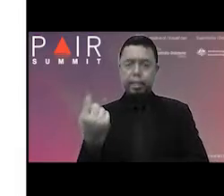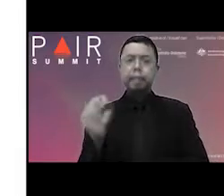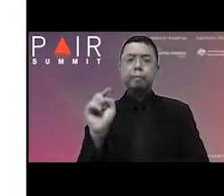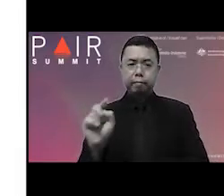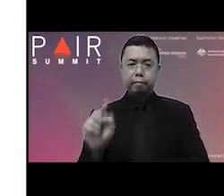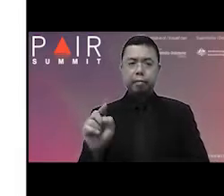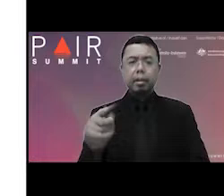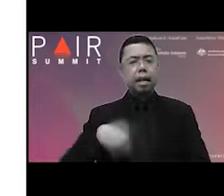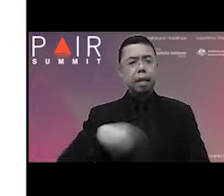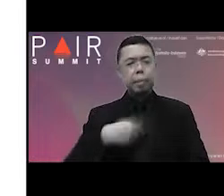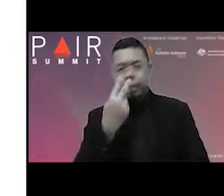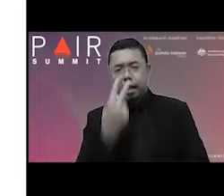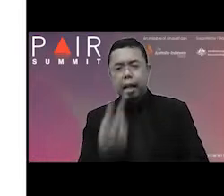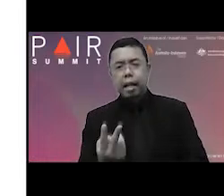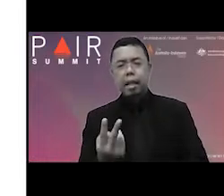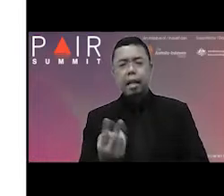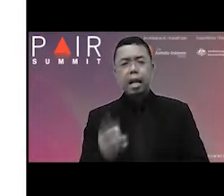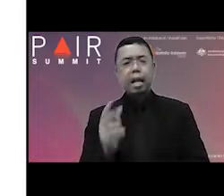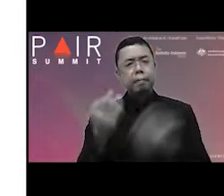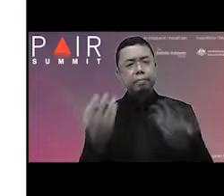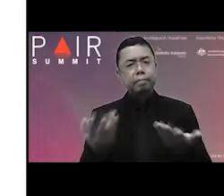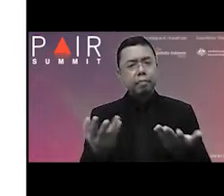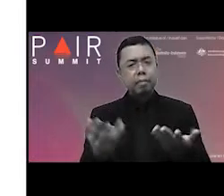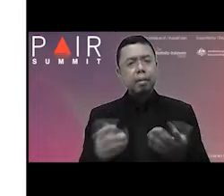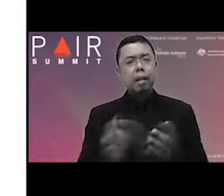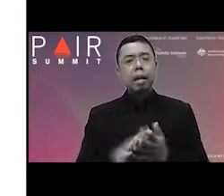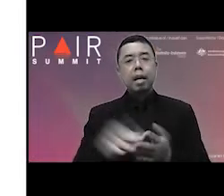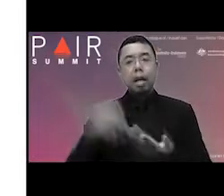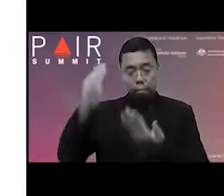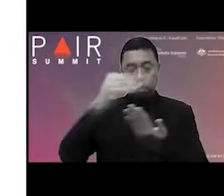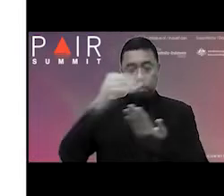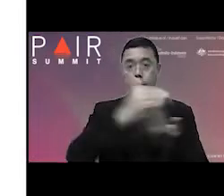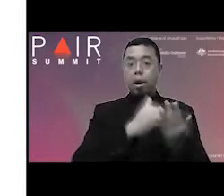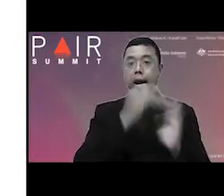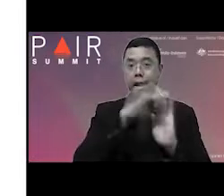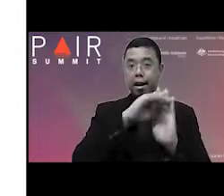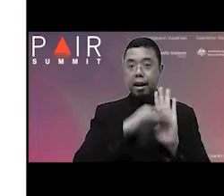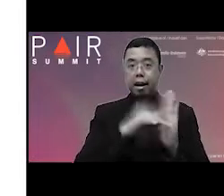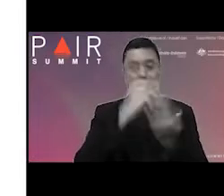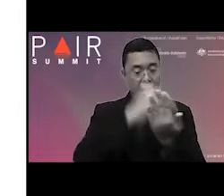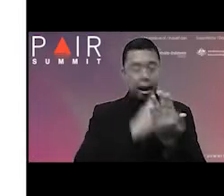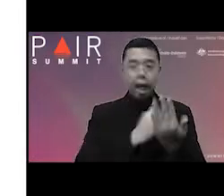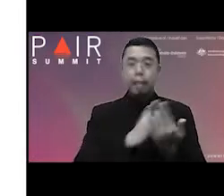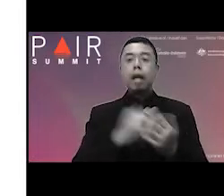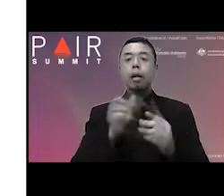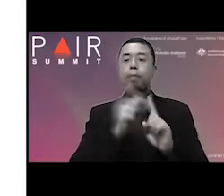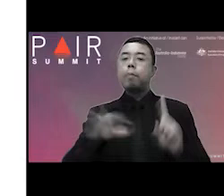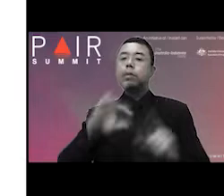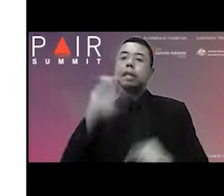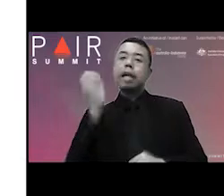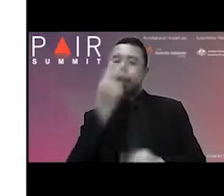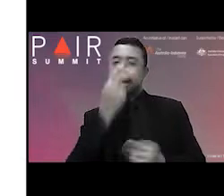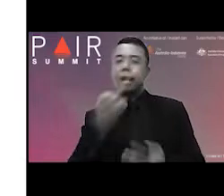similar type of data collected at both provincial and national levels. This is just to show some among applications that we